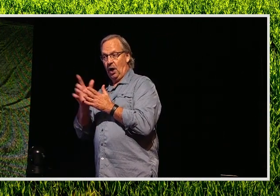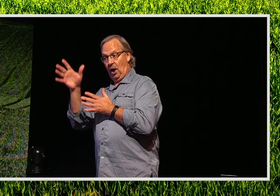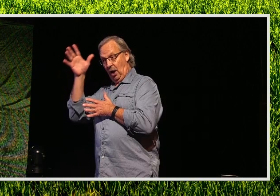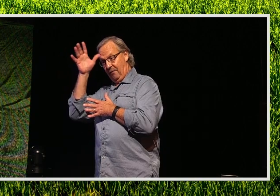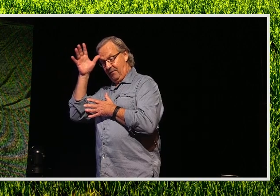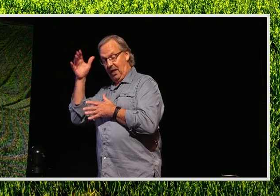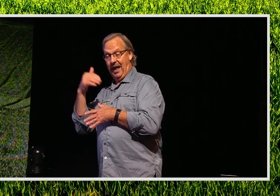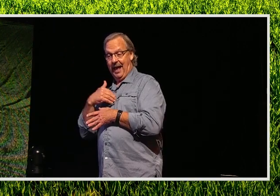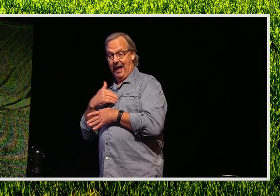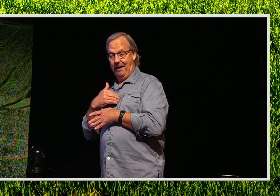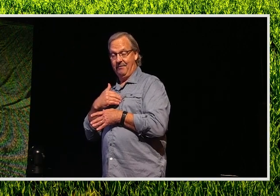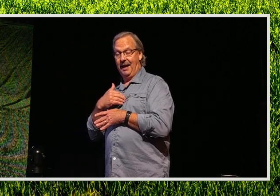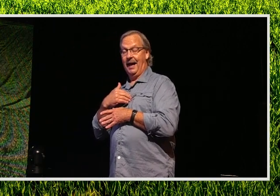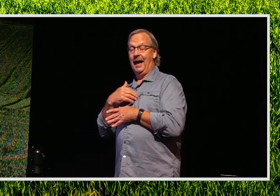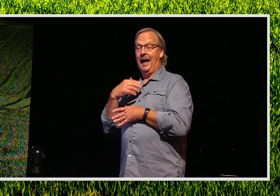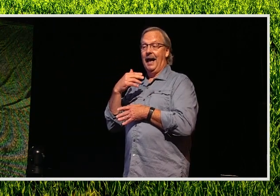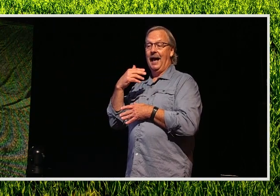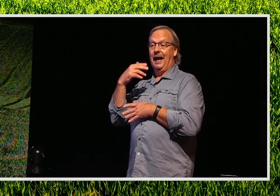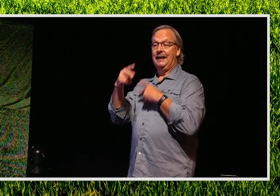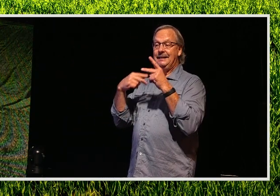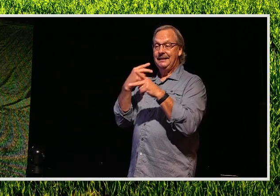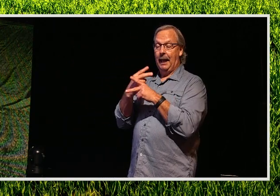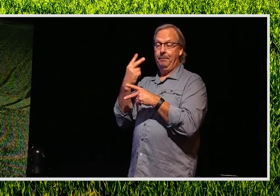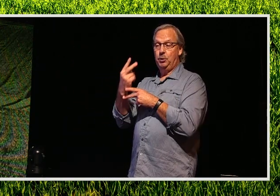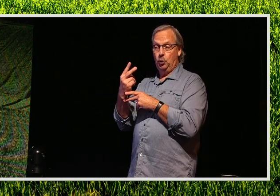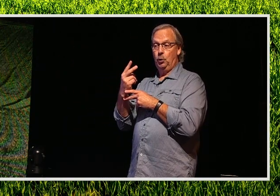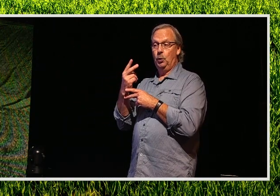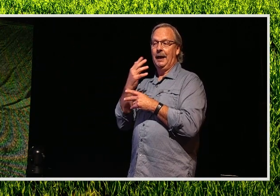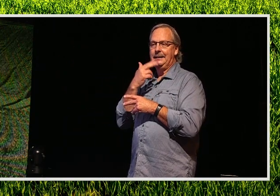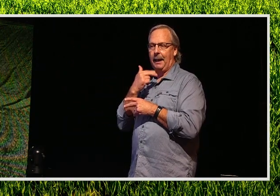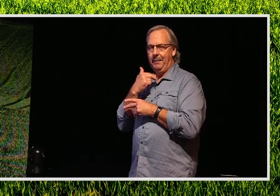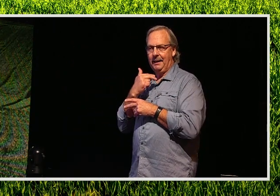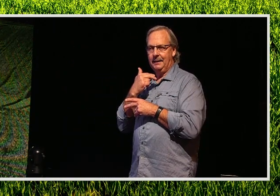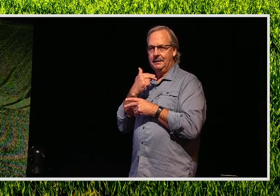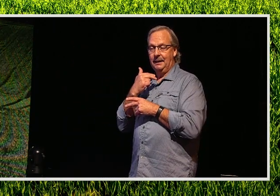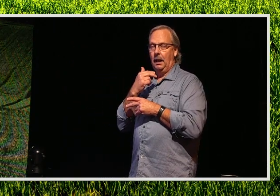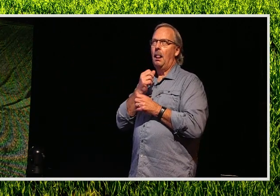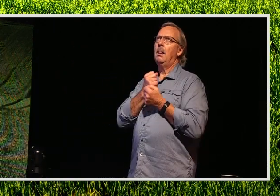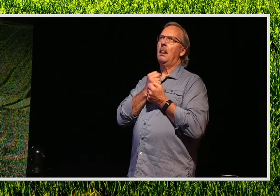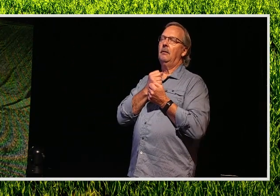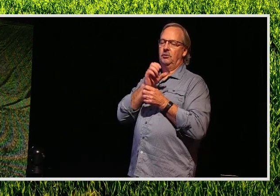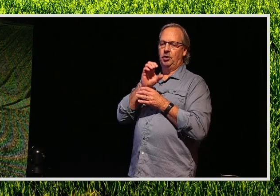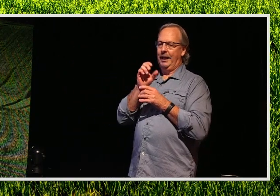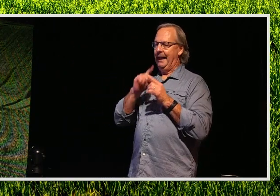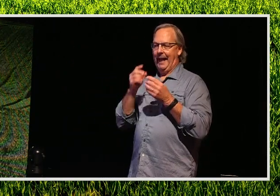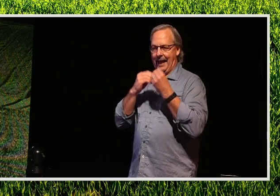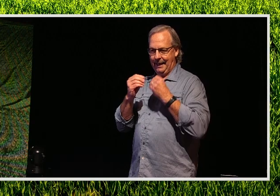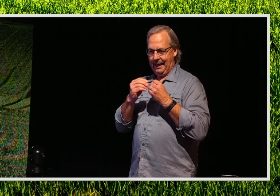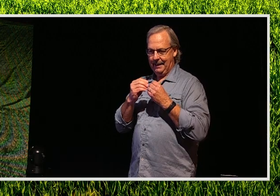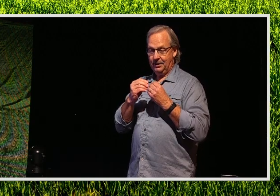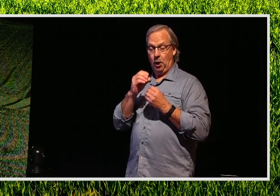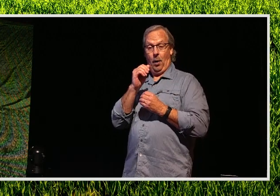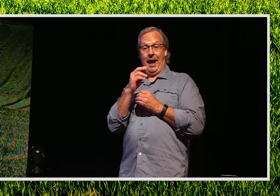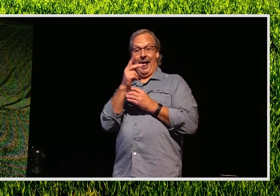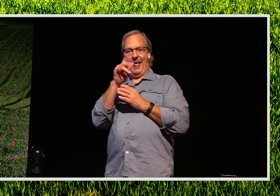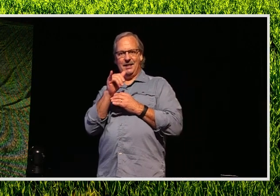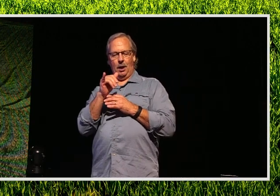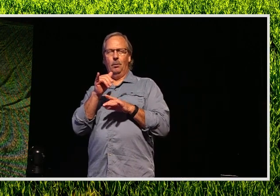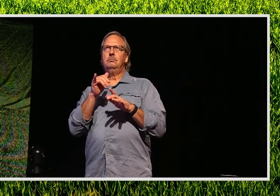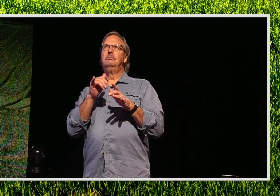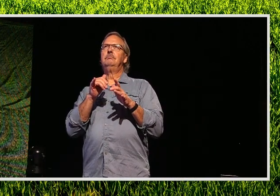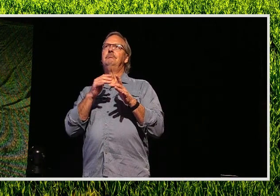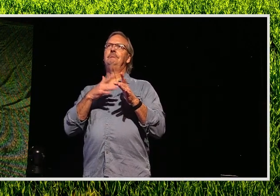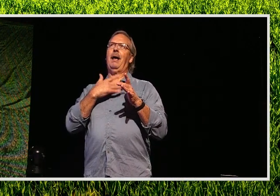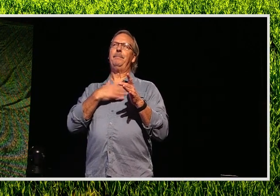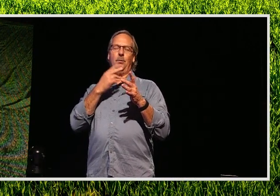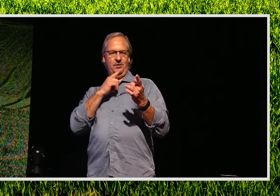2 diabetes. He also loves chocolate, but he can't eat it anymore. So that's why Angela was overjoyed when she found AppeSweet, because